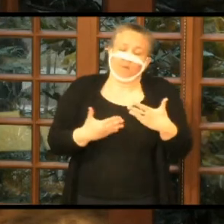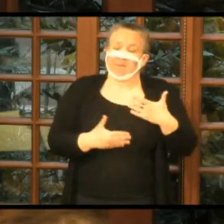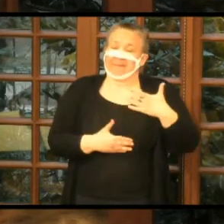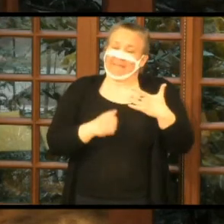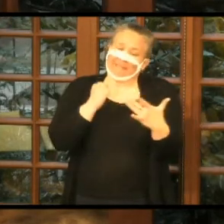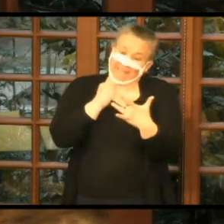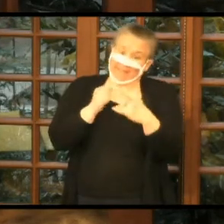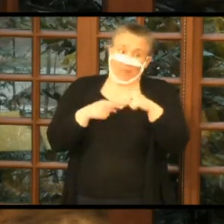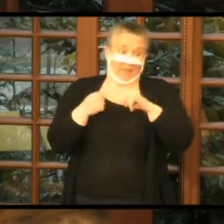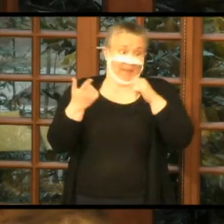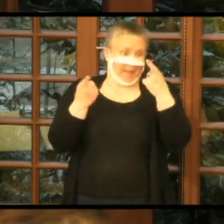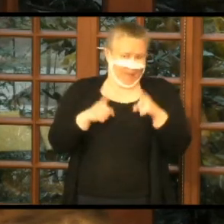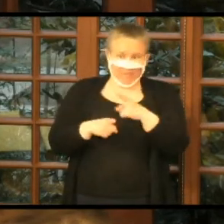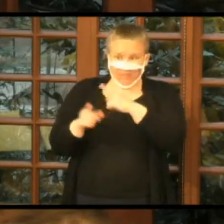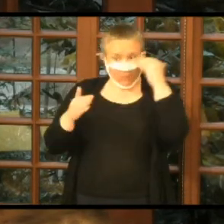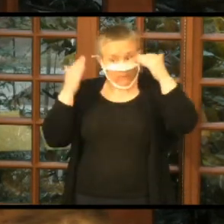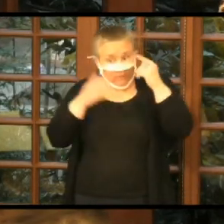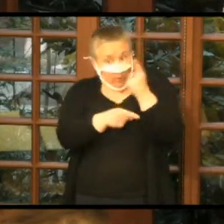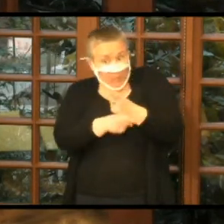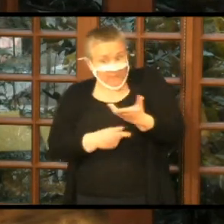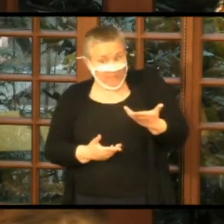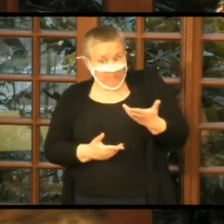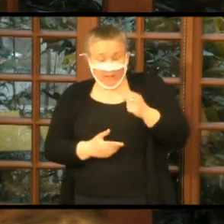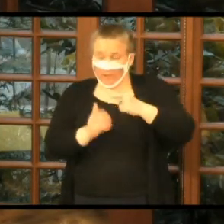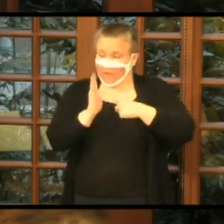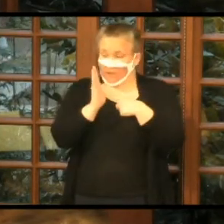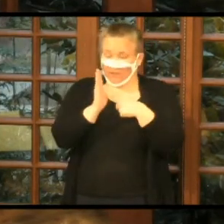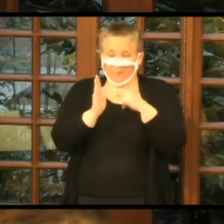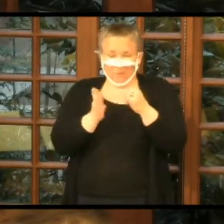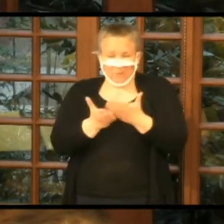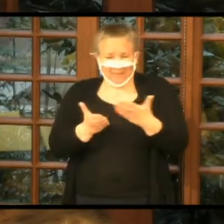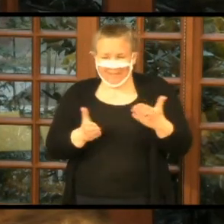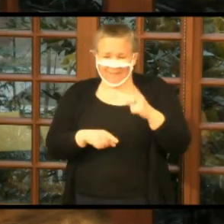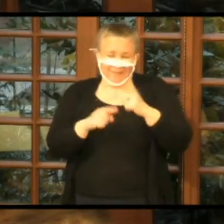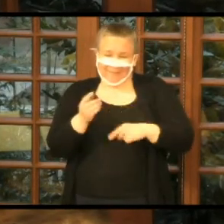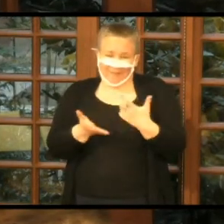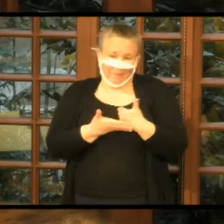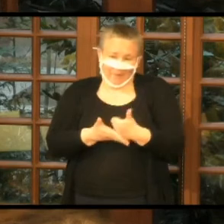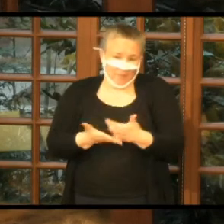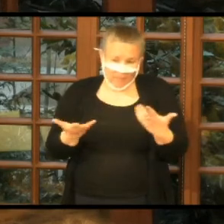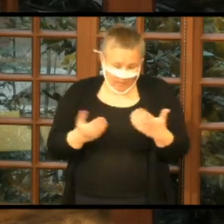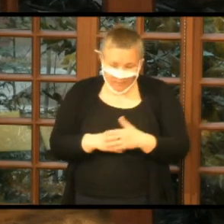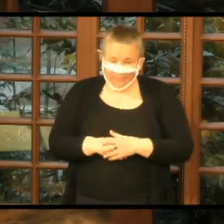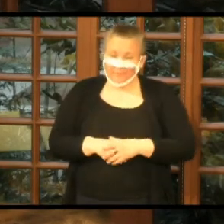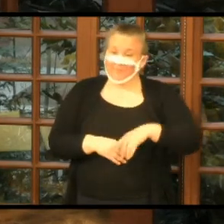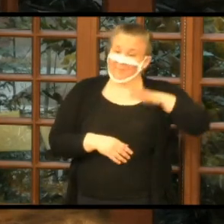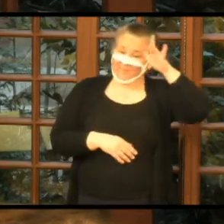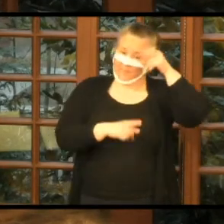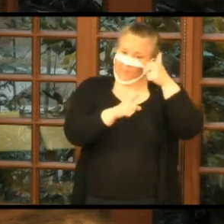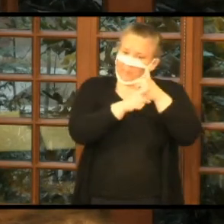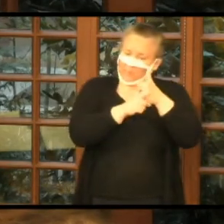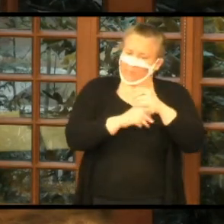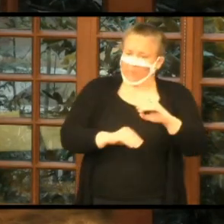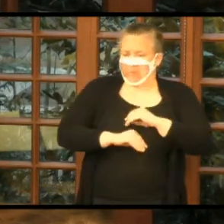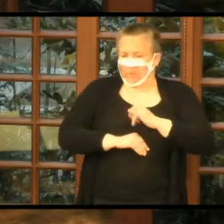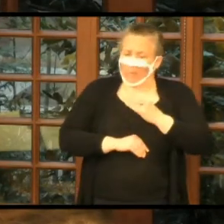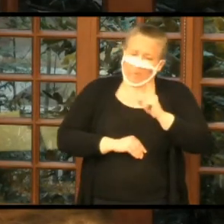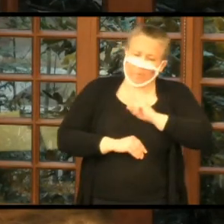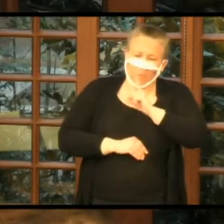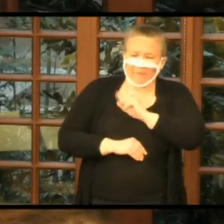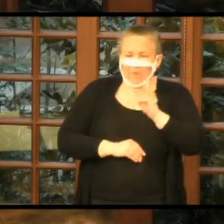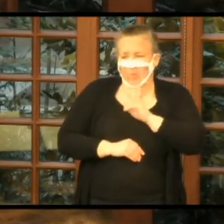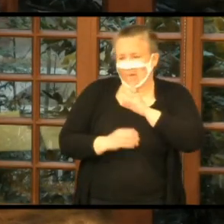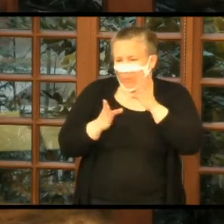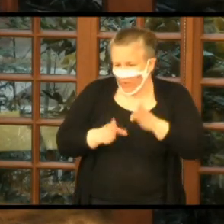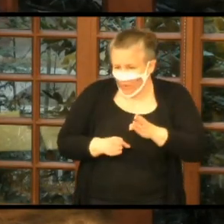an adult when that happened, wasn't she? And sometimes such things could not be helped. Her father was a content, if lonely, widower,